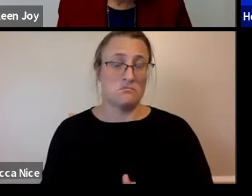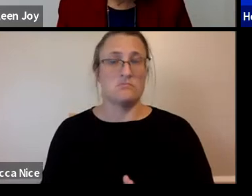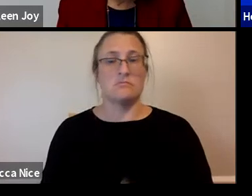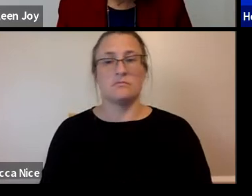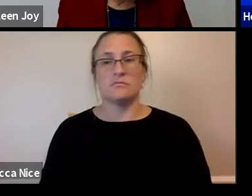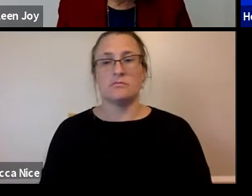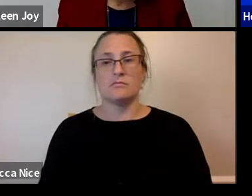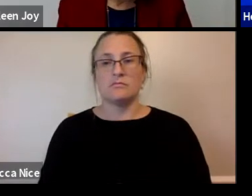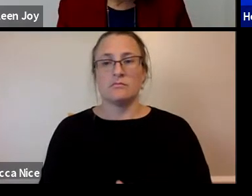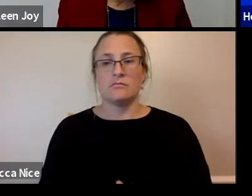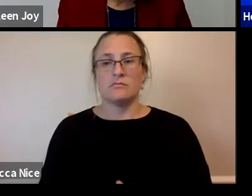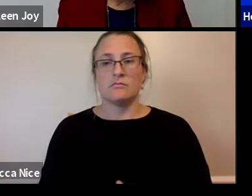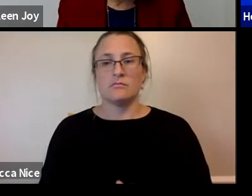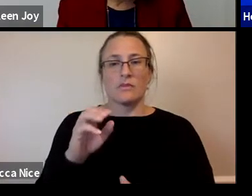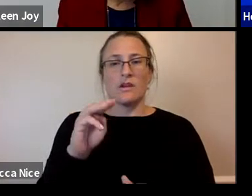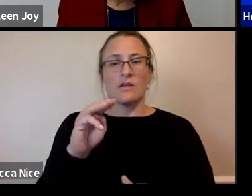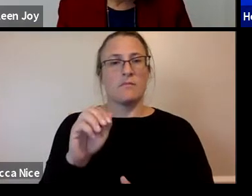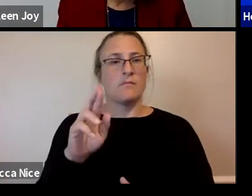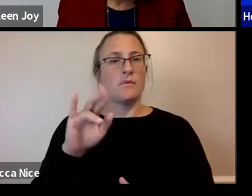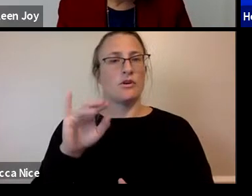Marie O'Quinn.